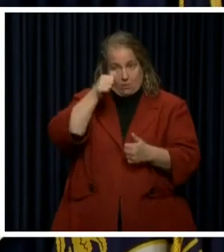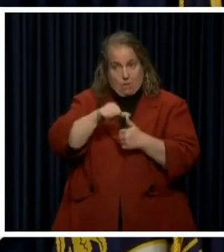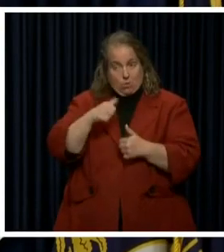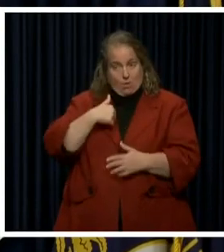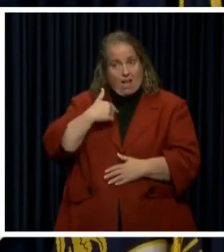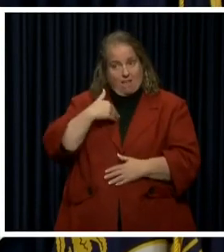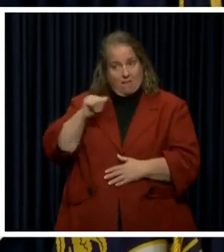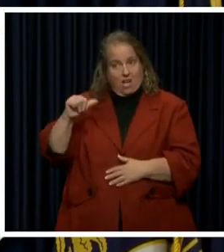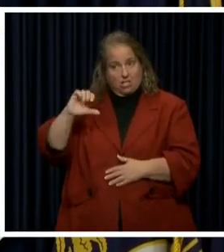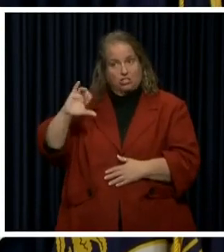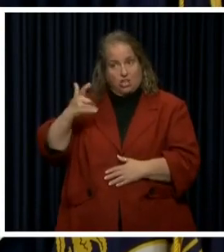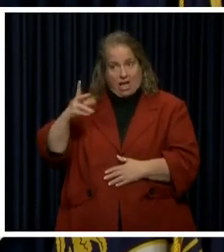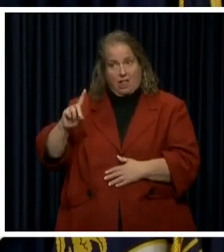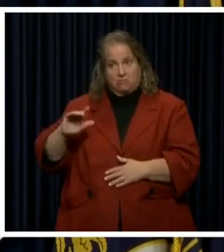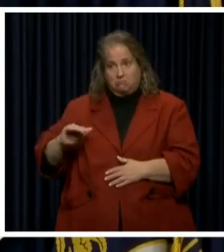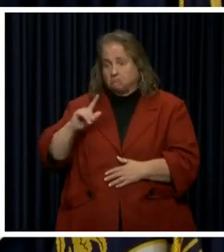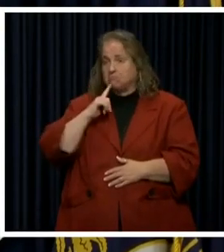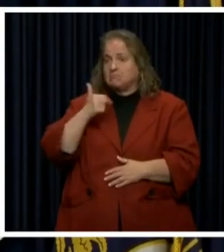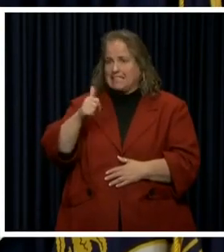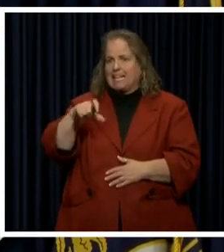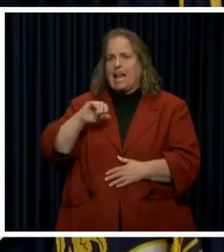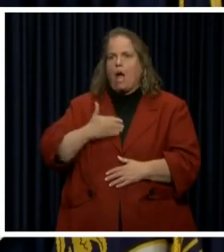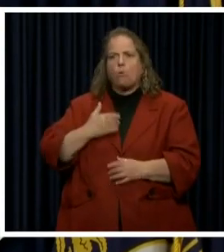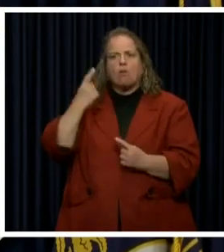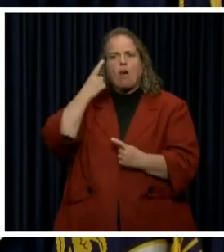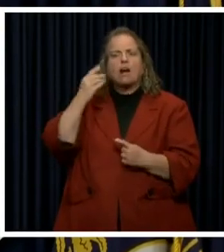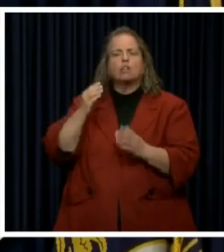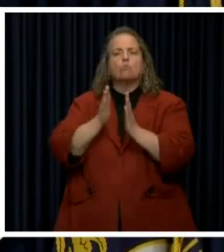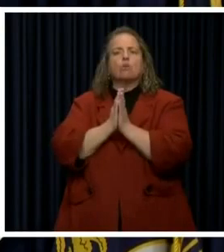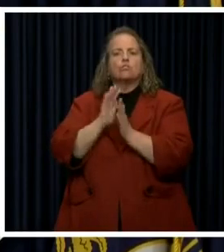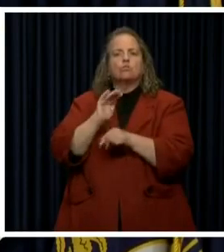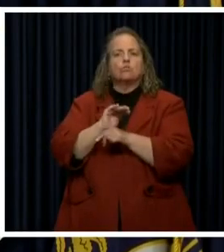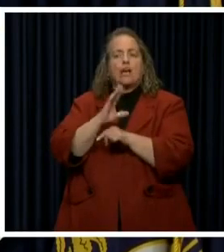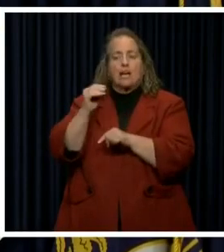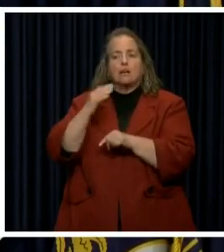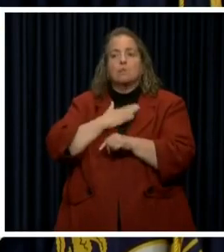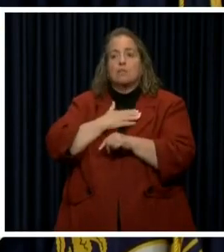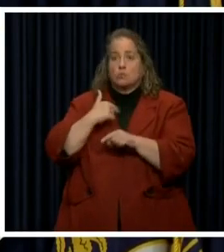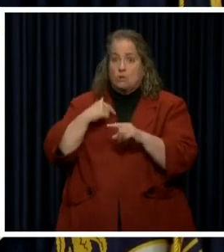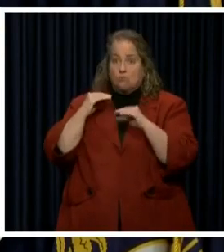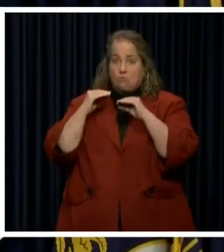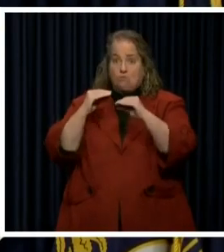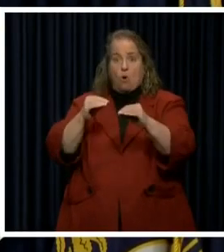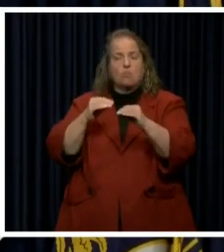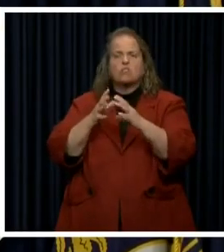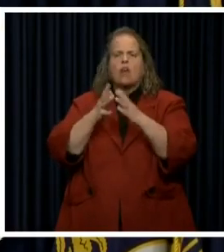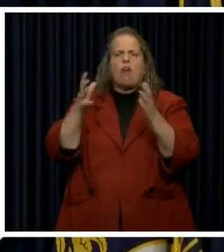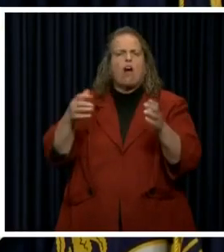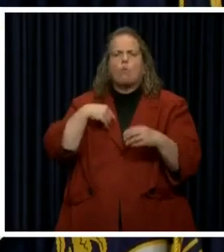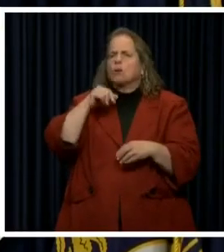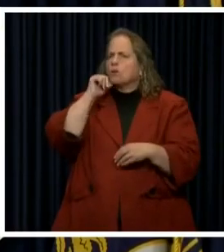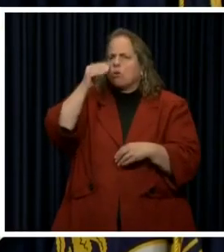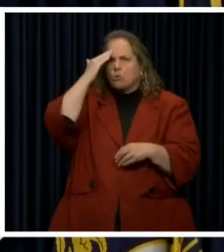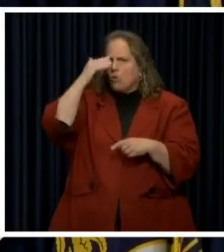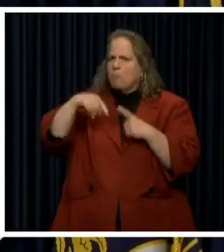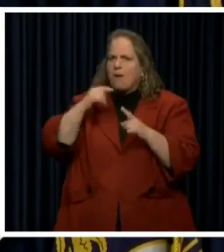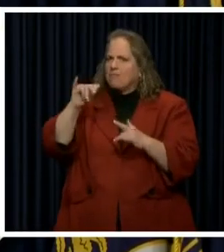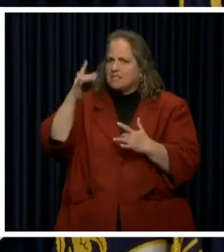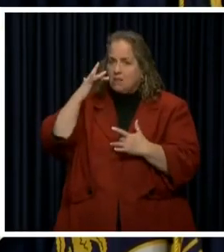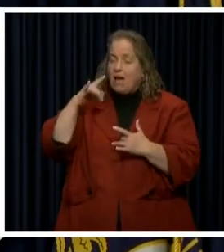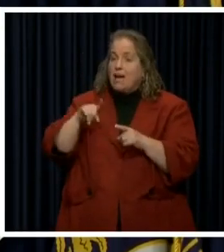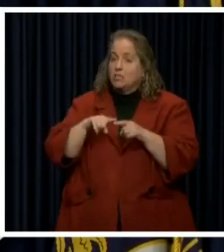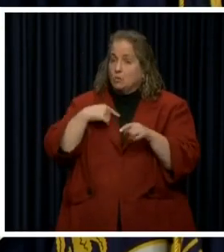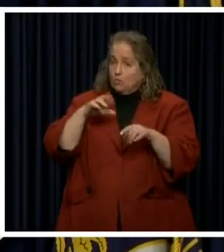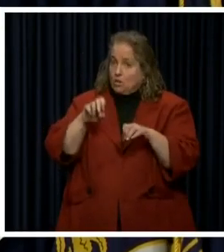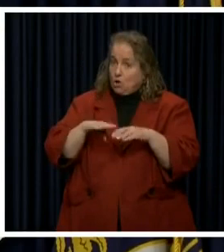our thoughts and prayers tonight. But let's remember that moving forward, there's a lot we don't know about this virus. So as we reopen, follow